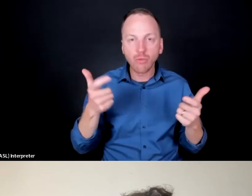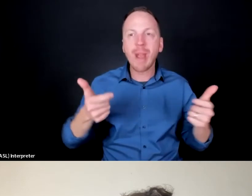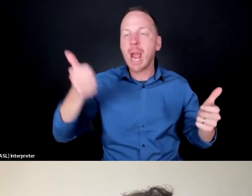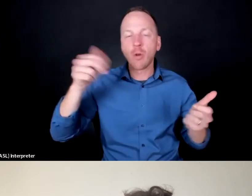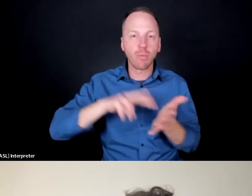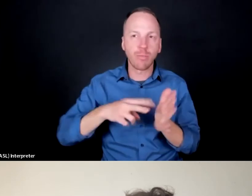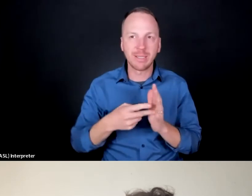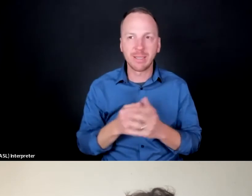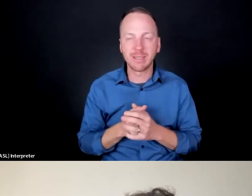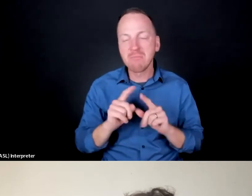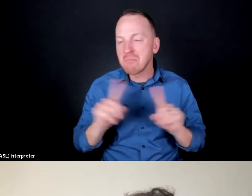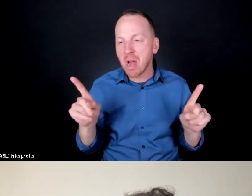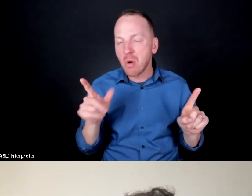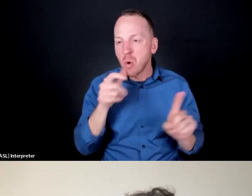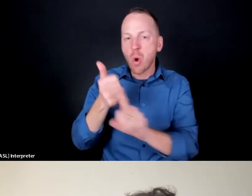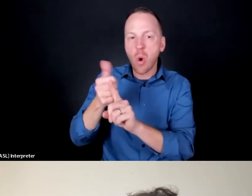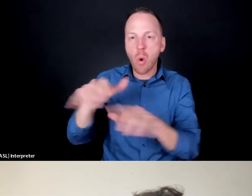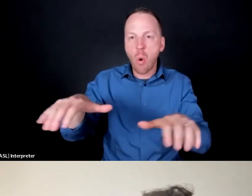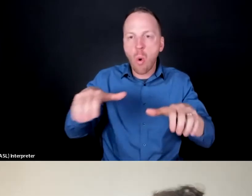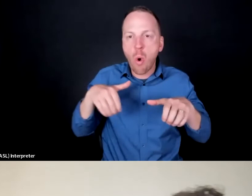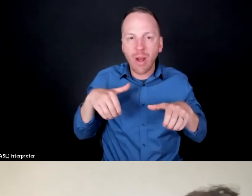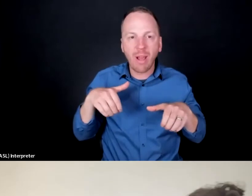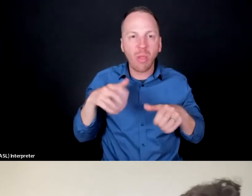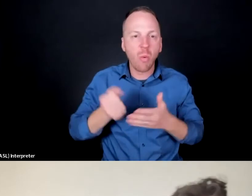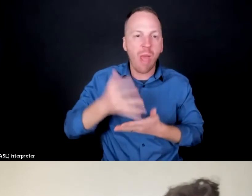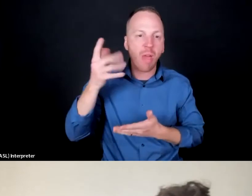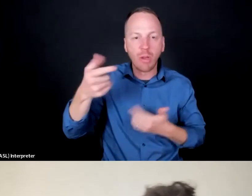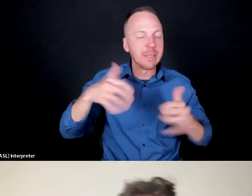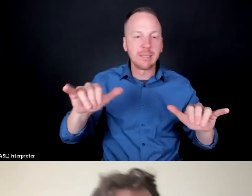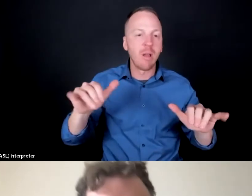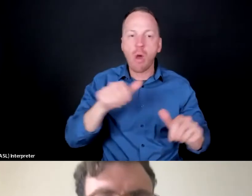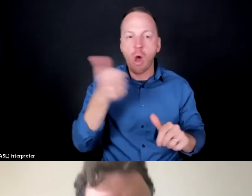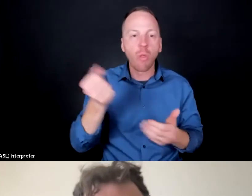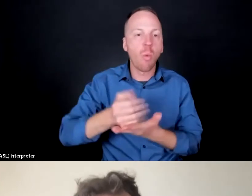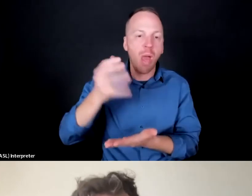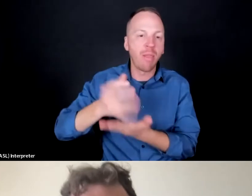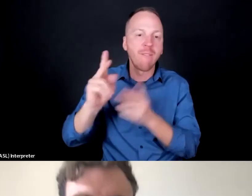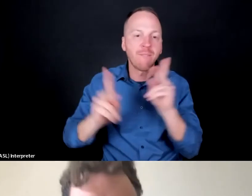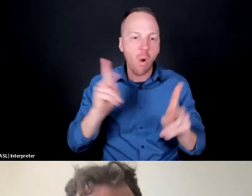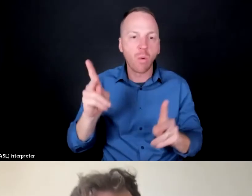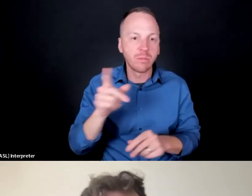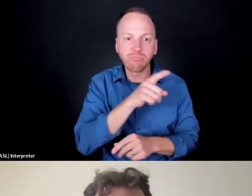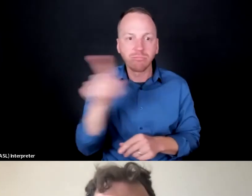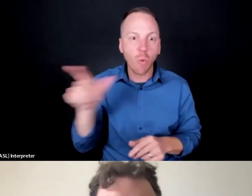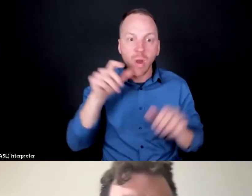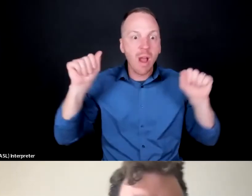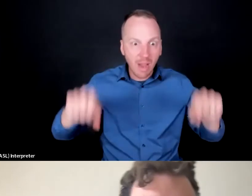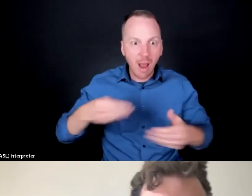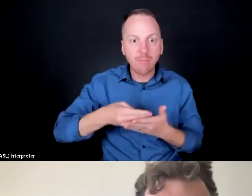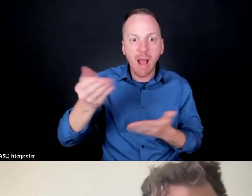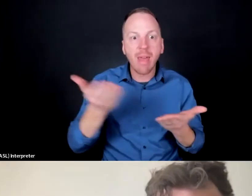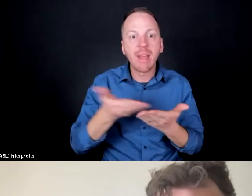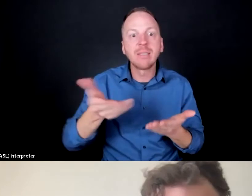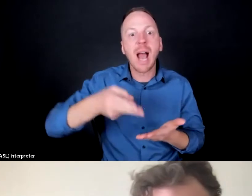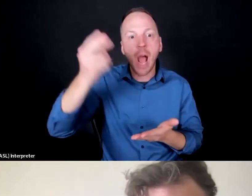purposes, but who are hoarding the wealth. But there are still other wealthy folks who can buy things at higher